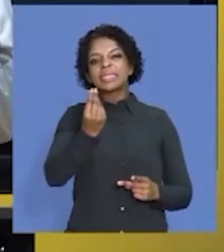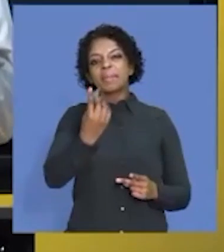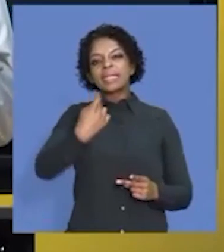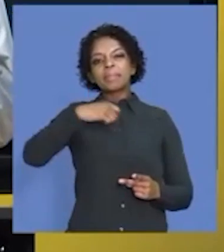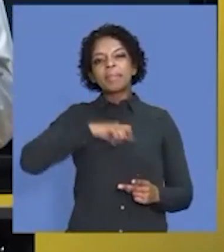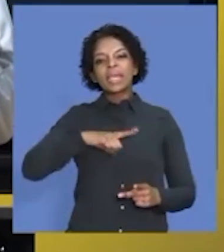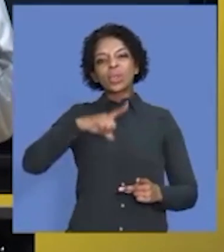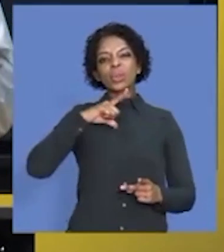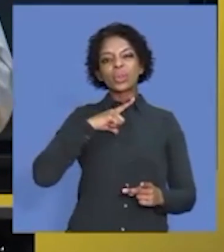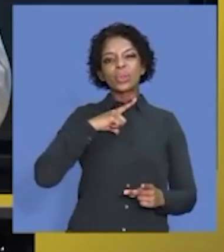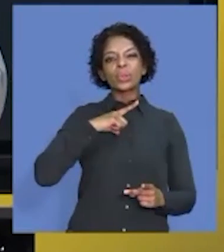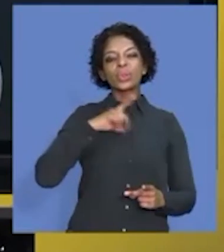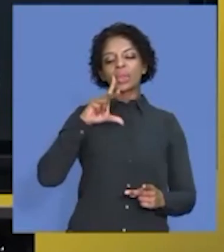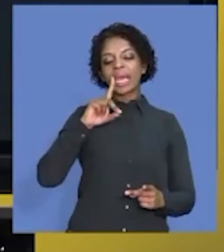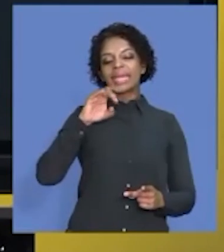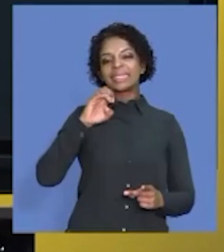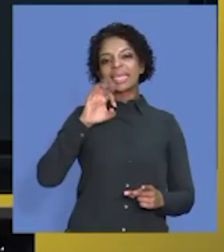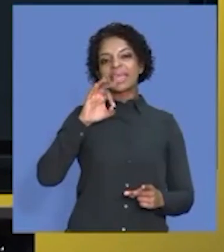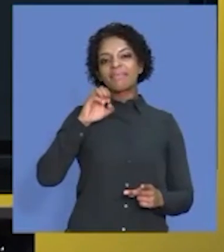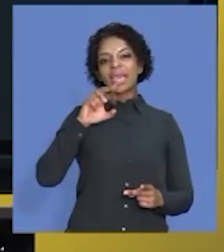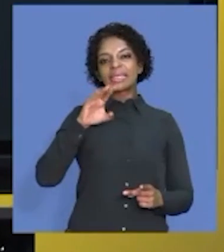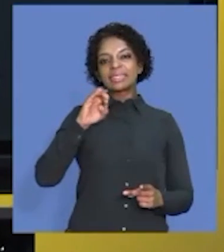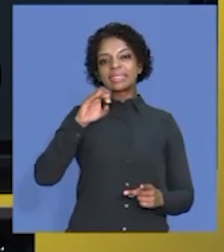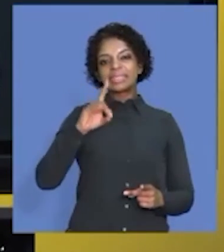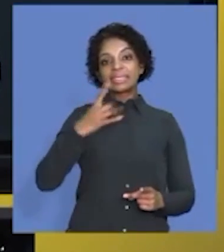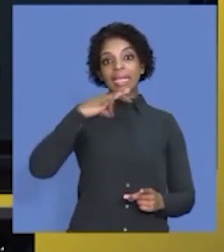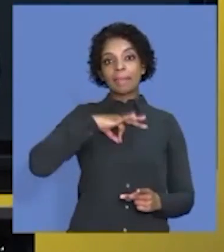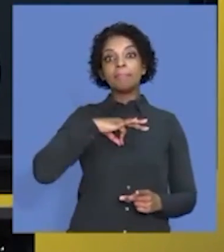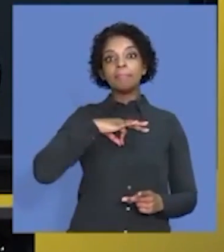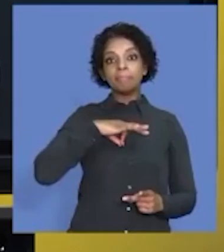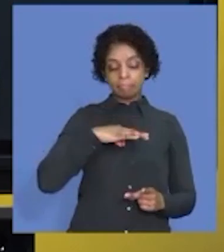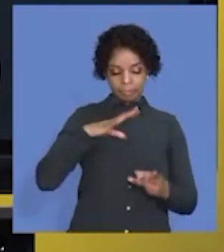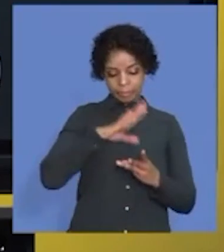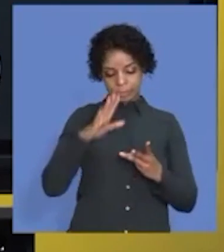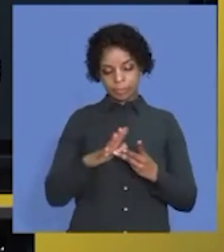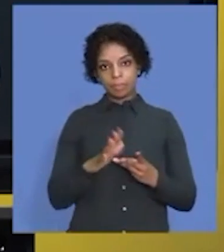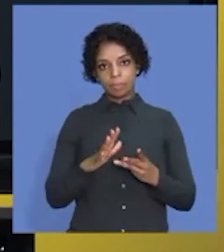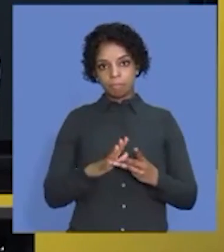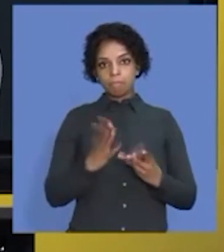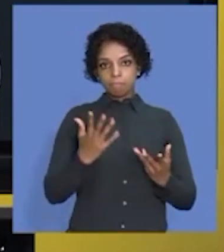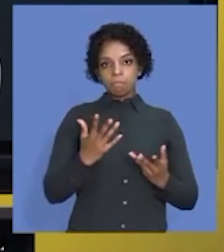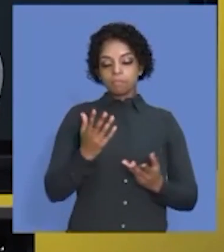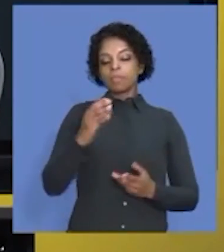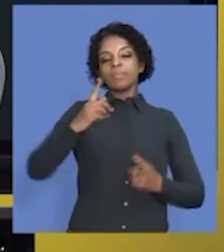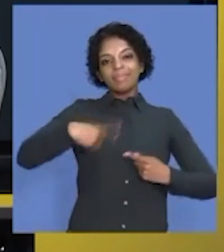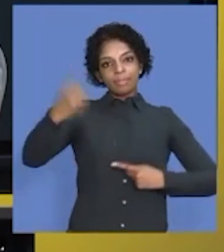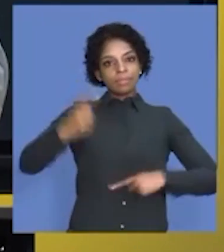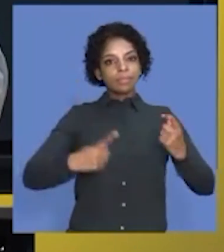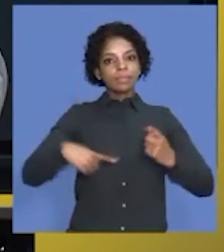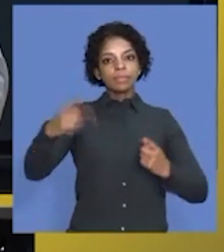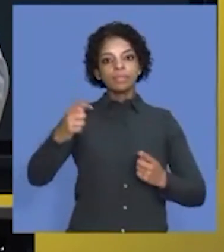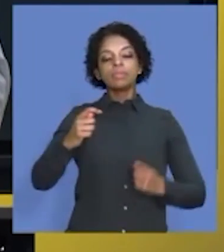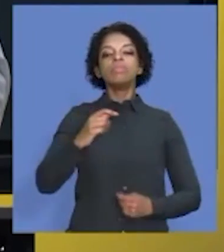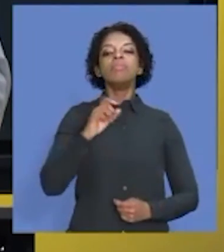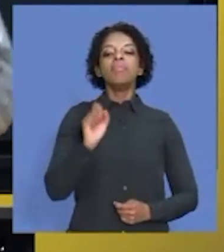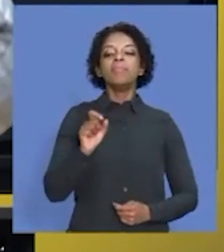income? Obviously, that would be part of my trade and other payables. And then my accrued expenses. Those expenses that I